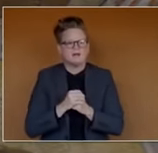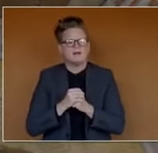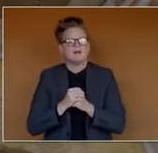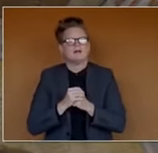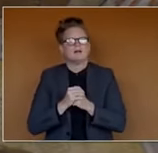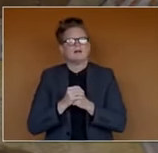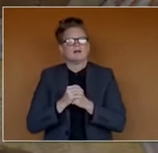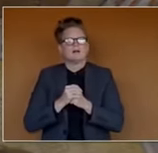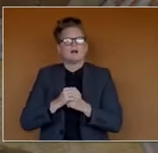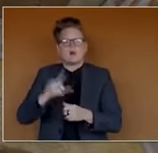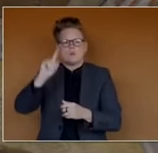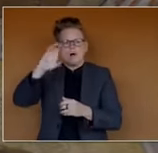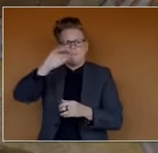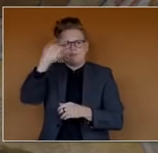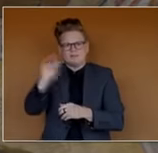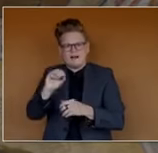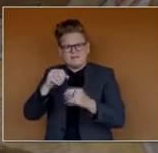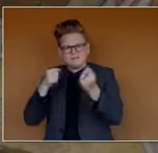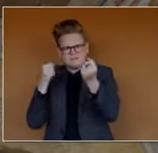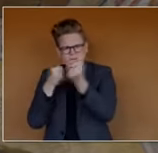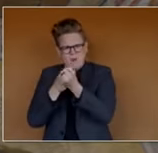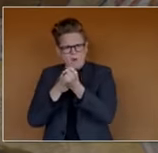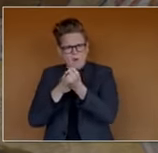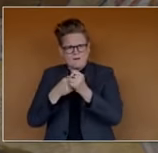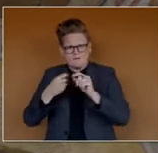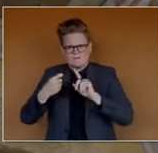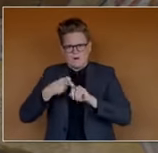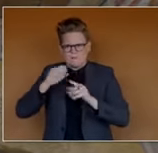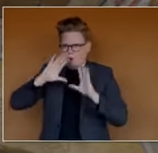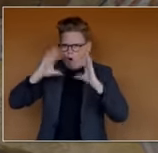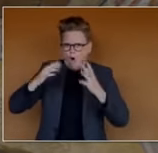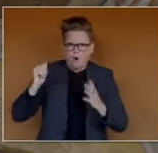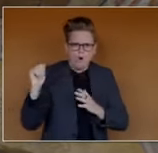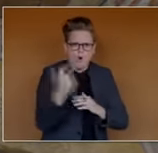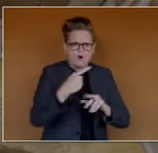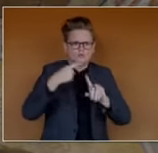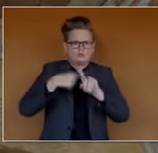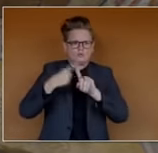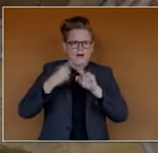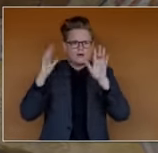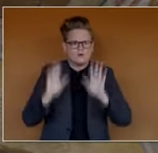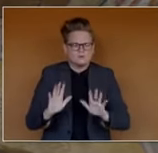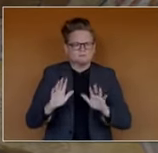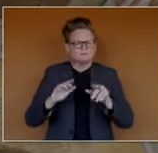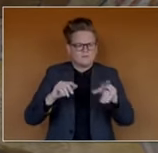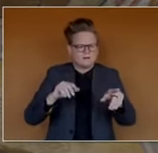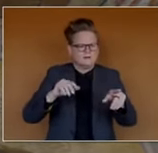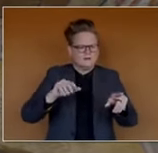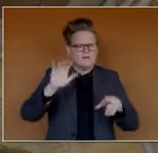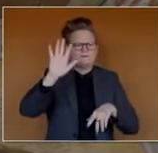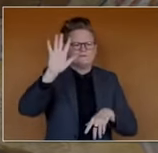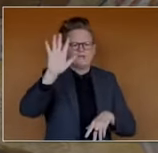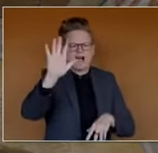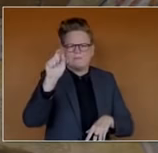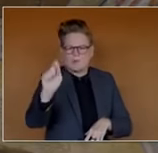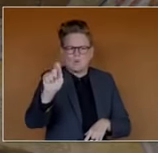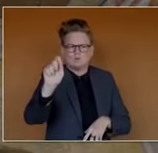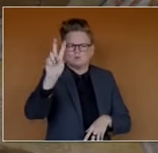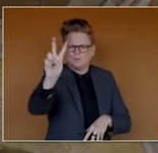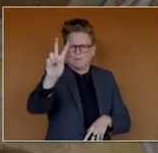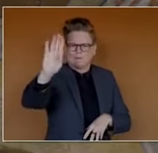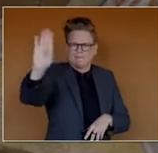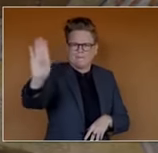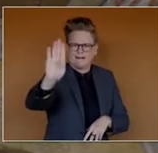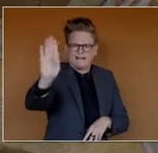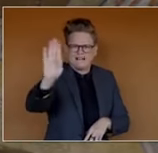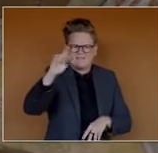have been directly impacted by this pandemic. $5.2 billion we're putting up to take care of rent payments.